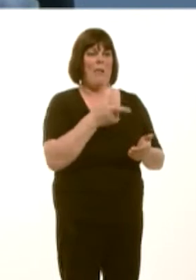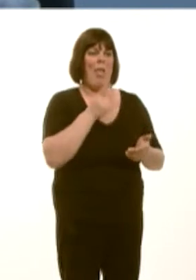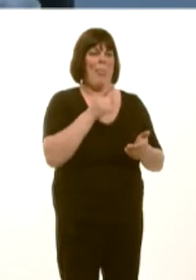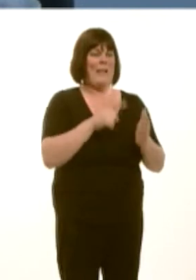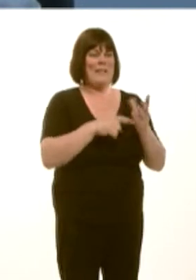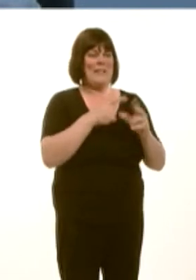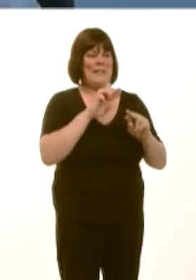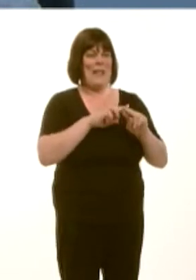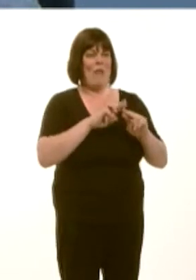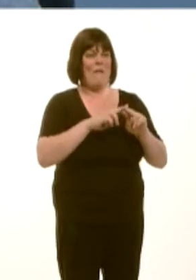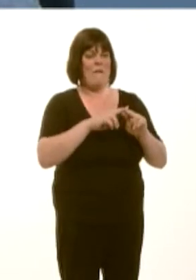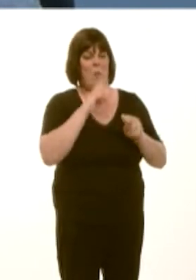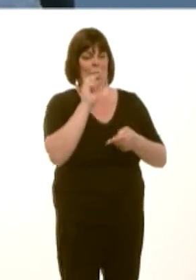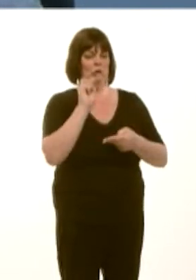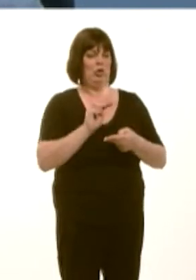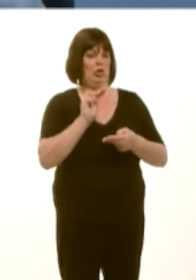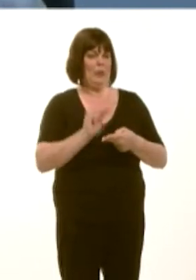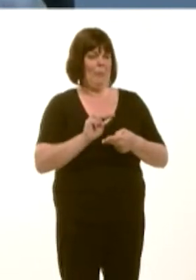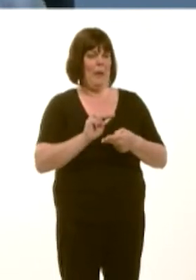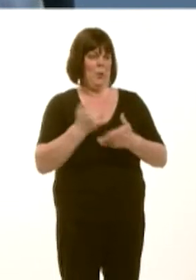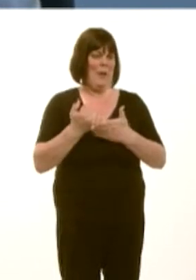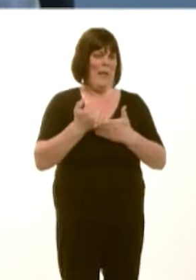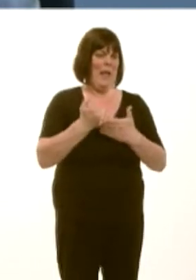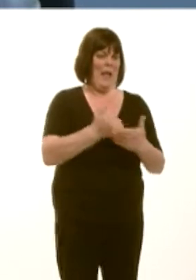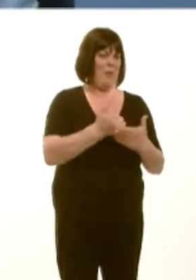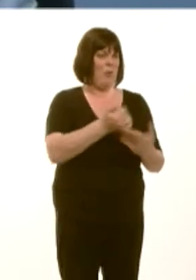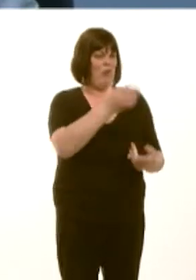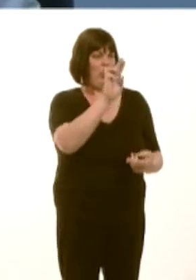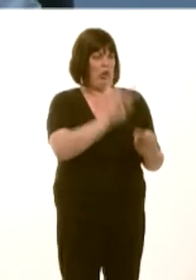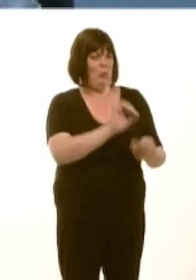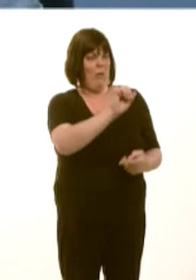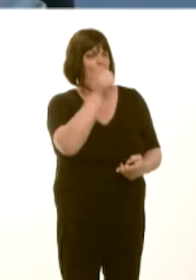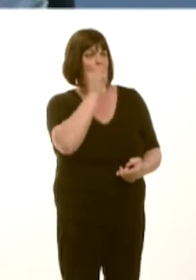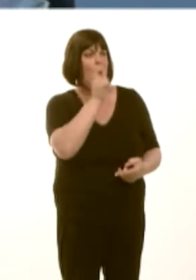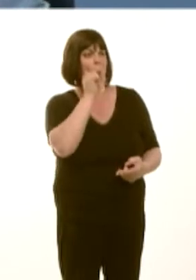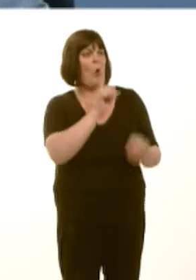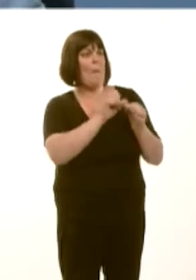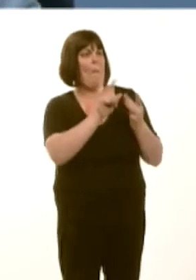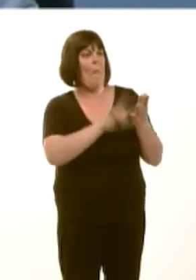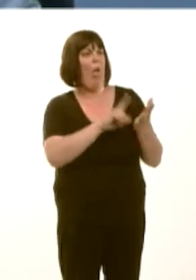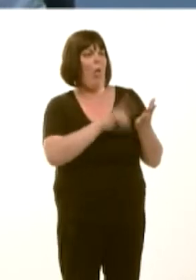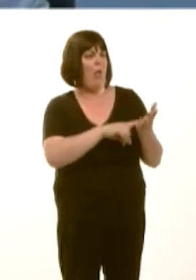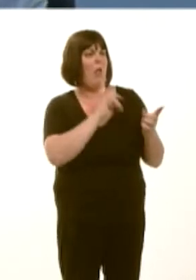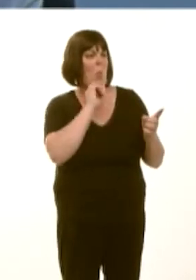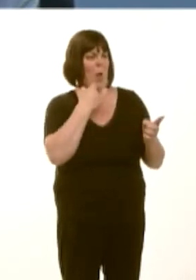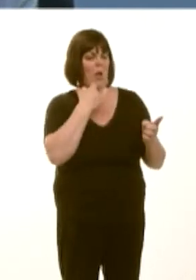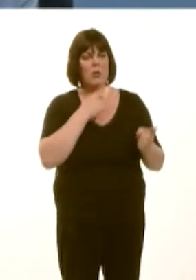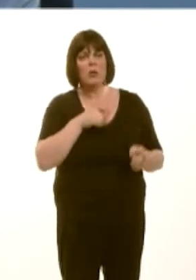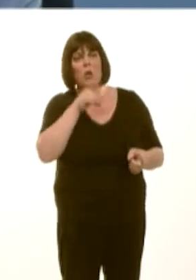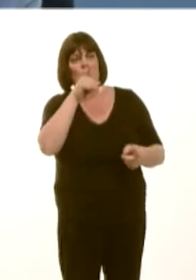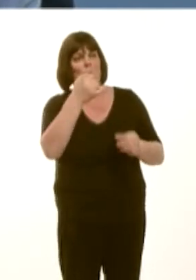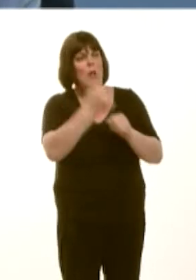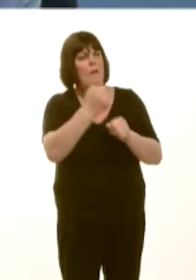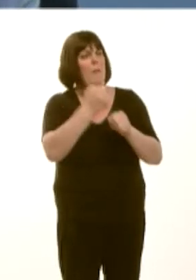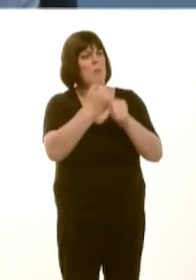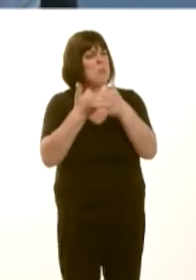assist families on the lowest income with their living costs by actually reducing their water bill. So what additional support can you, as government, provide